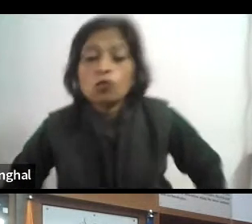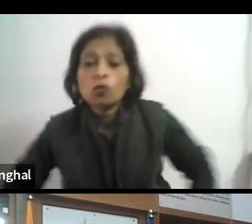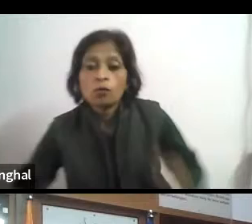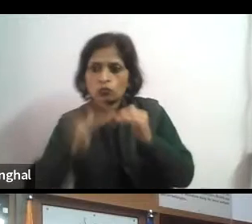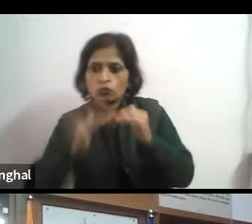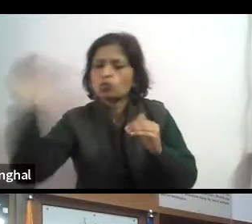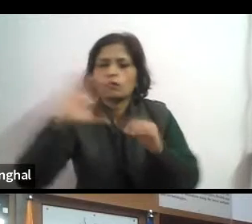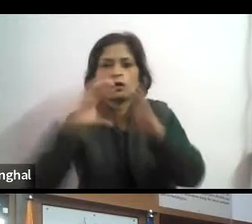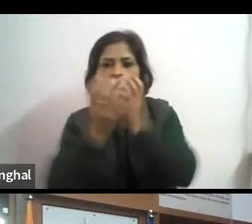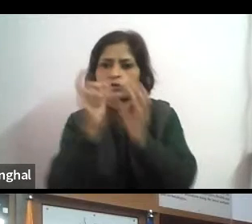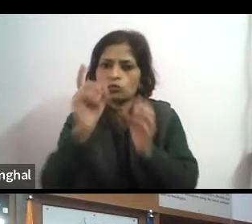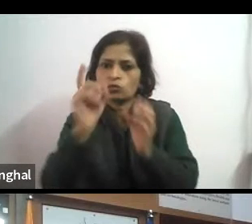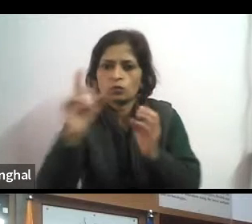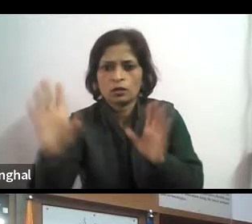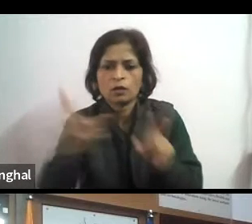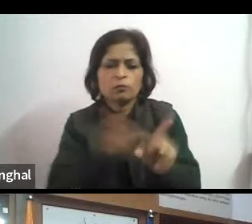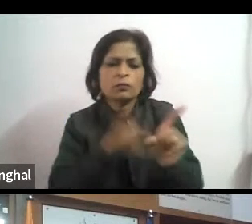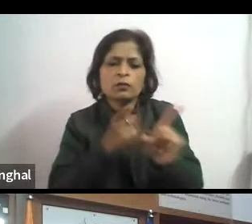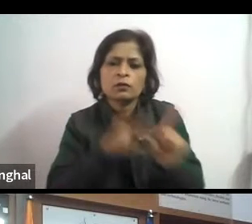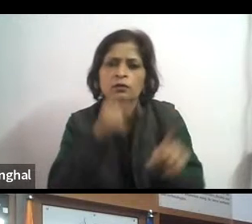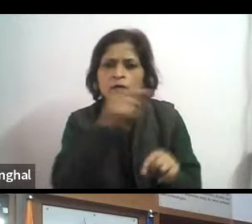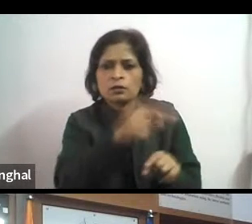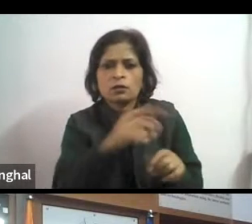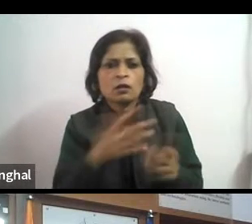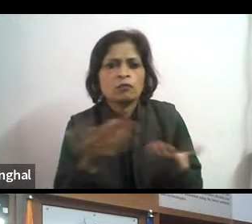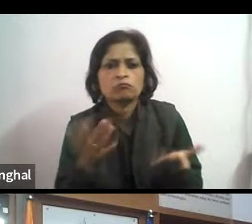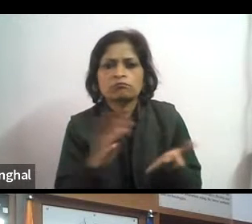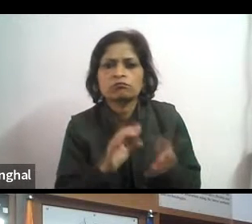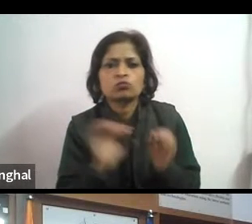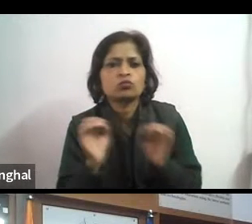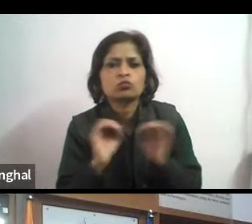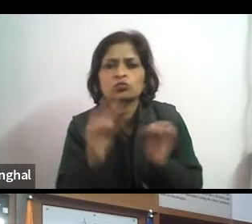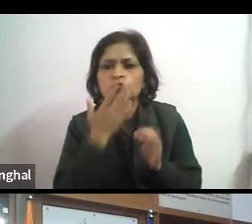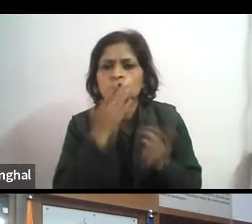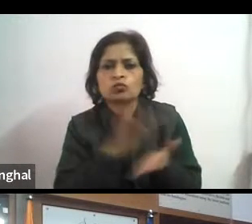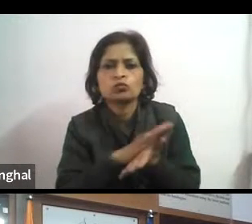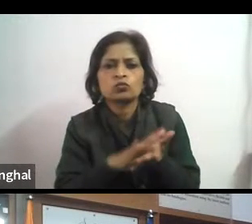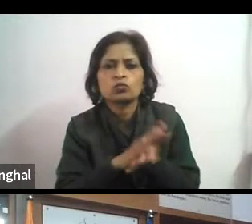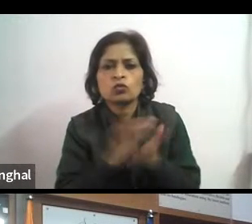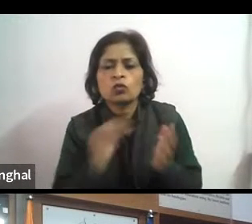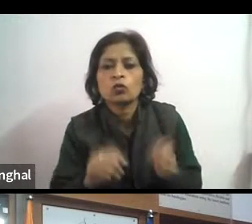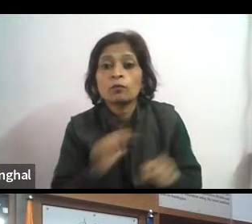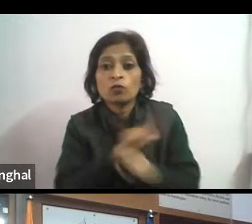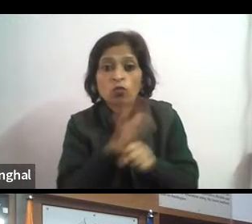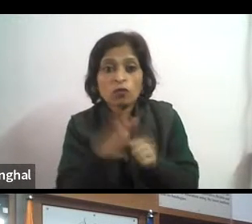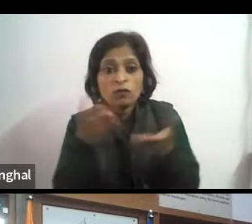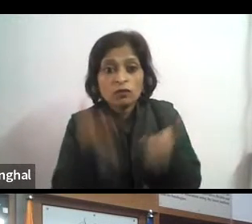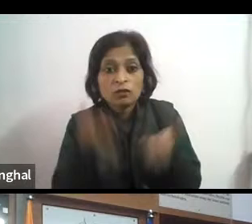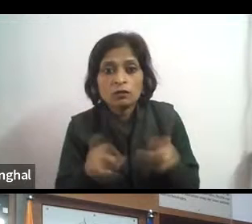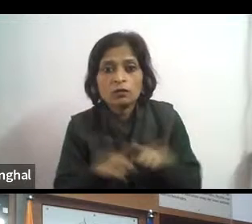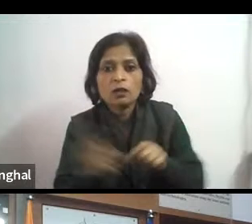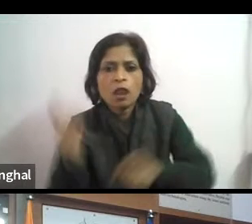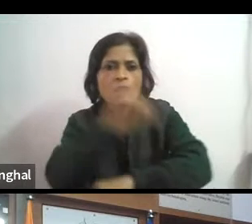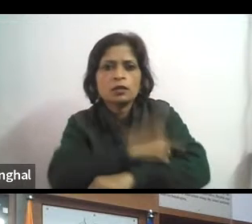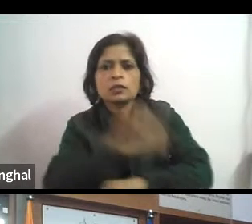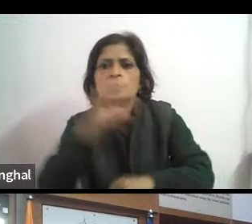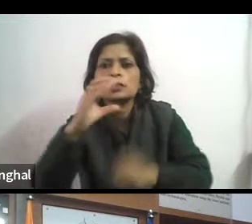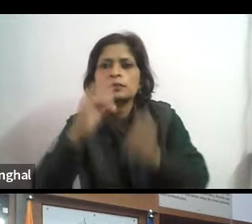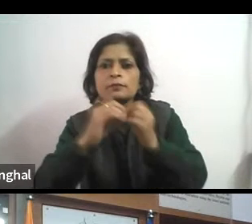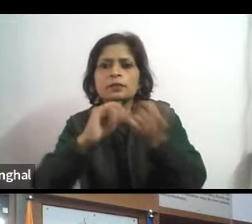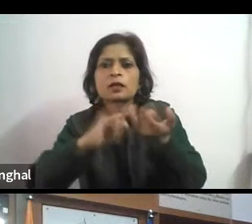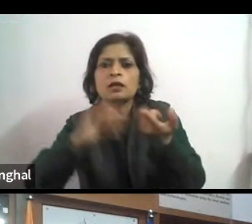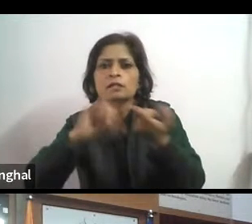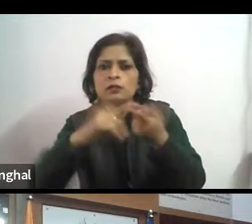For so many years, this school was nowhere. And because of this COVID, we got one day a letter from CBSE